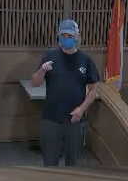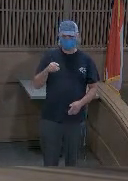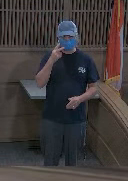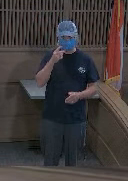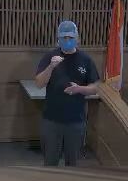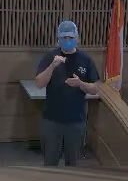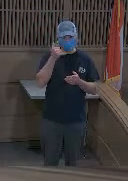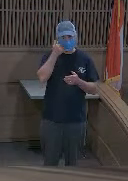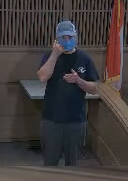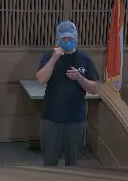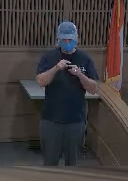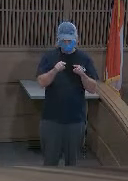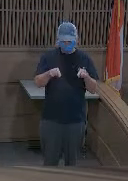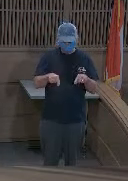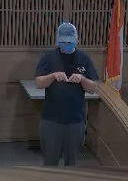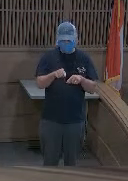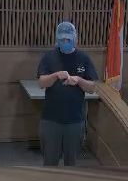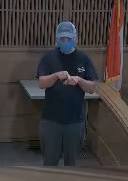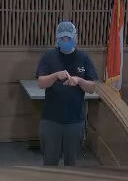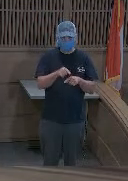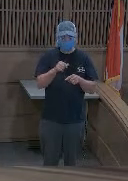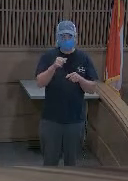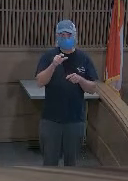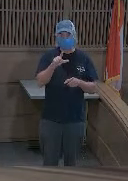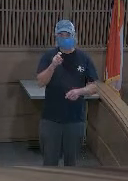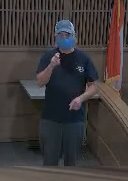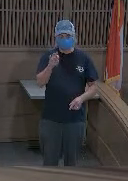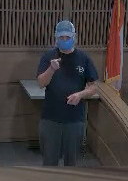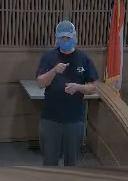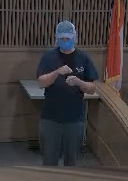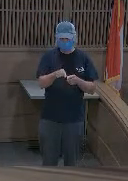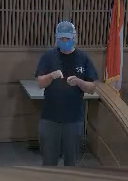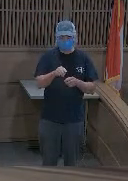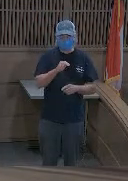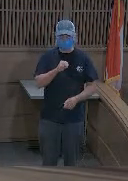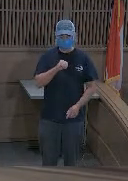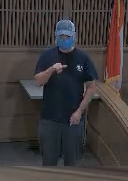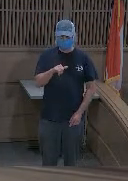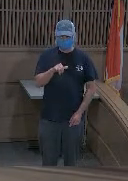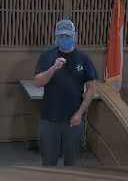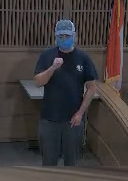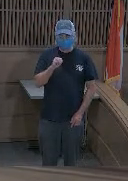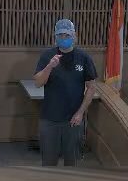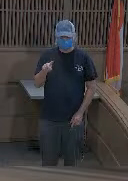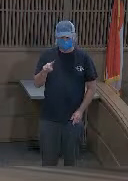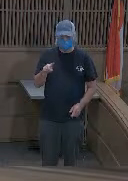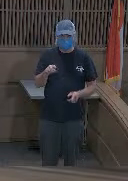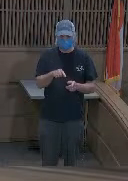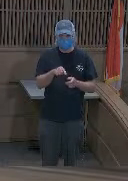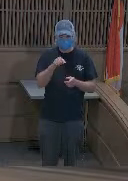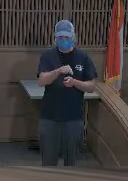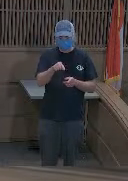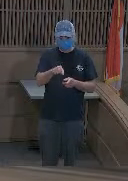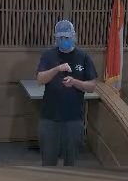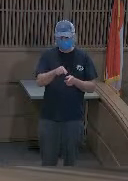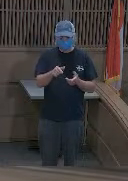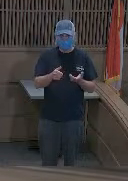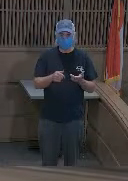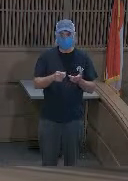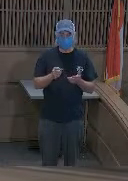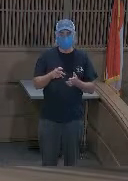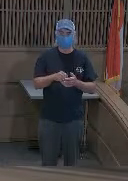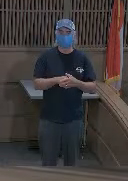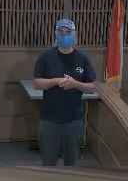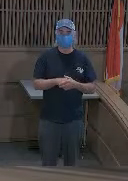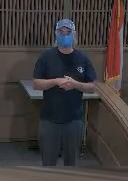June, we did not have any options to help us keep from getting any sicker. We now have options.